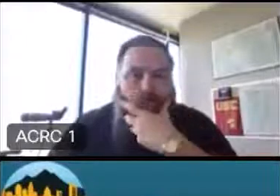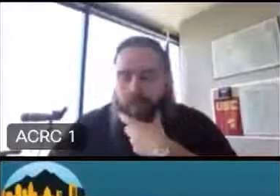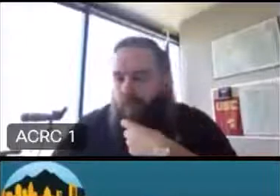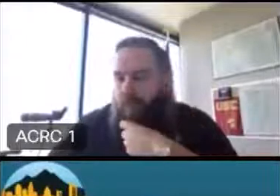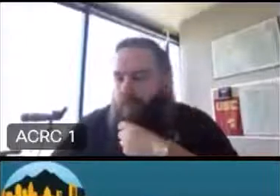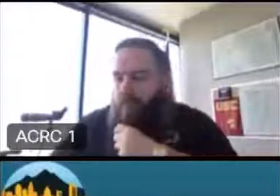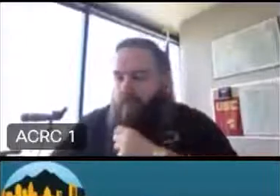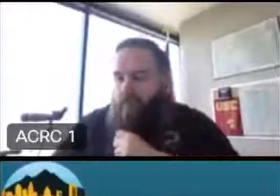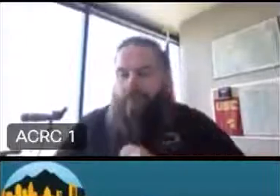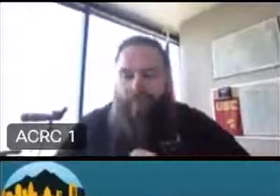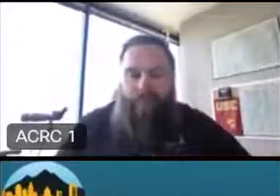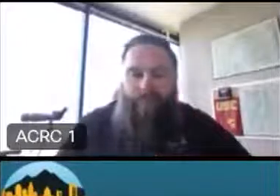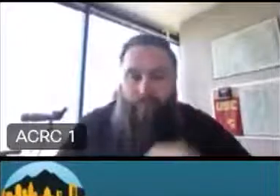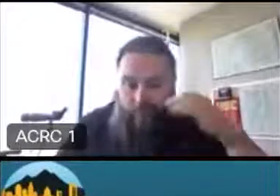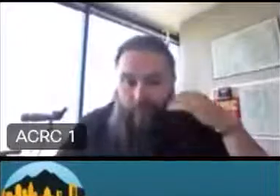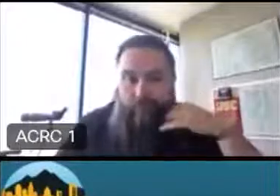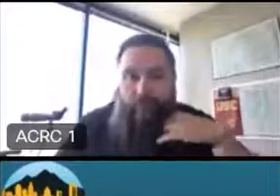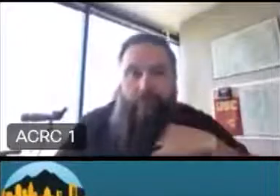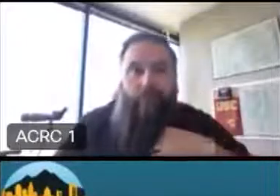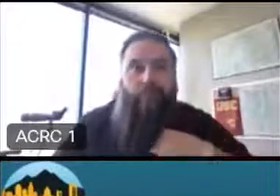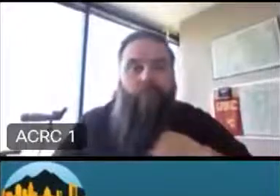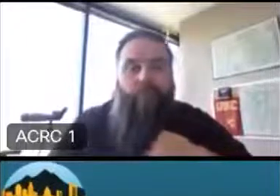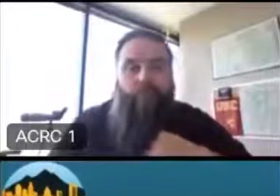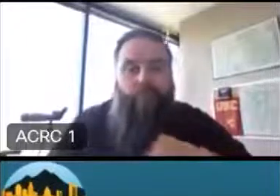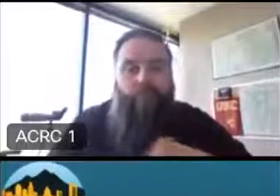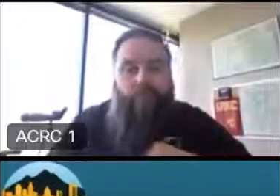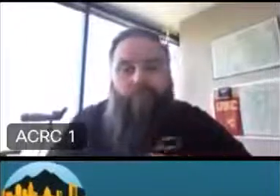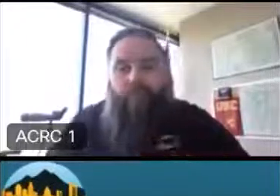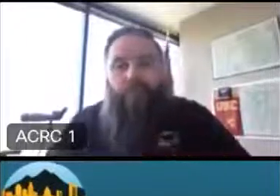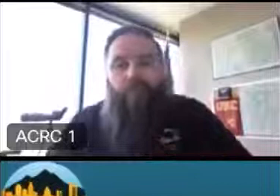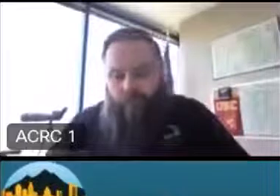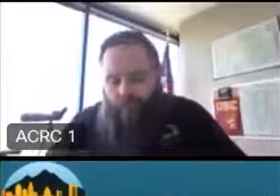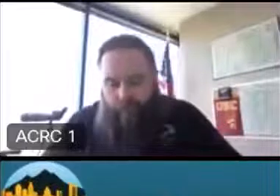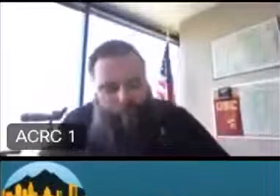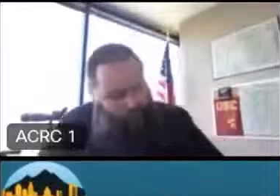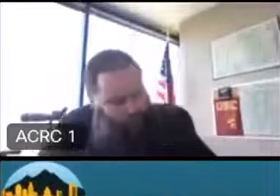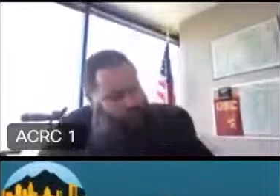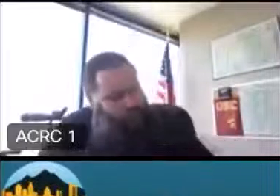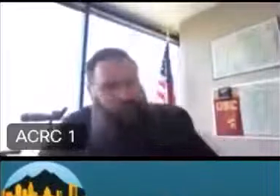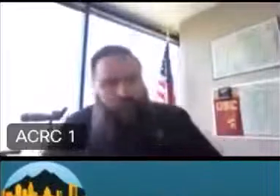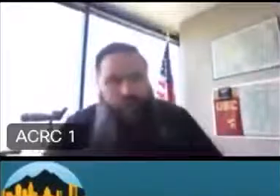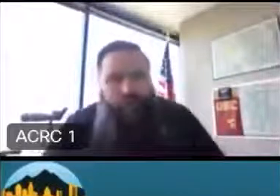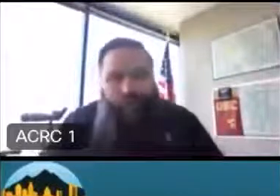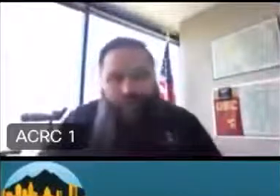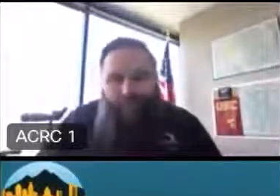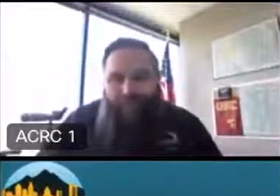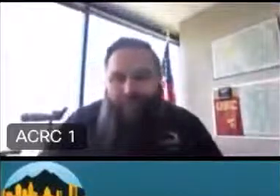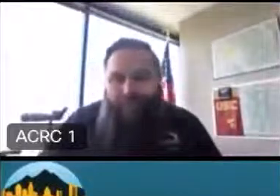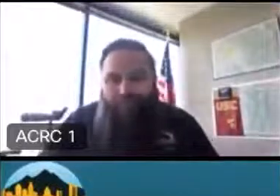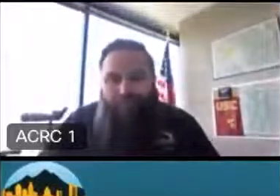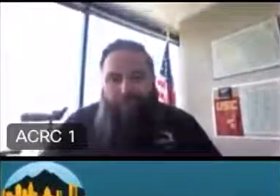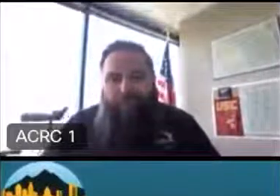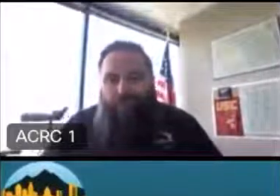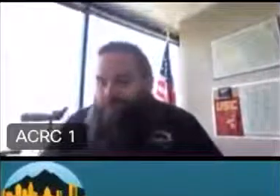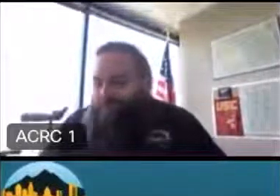public relations activities. And some of the funds are going to go towards Joey Travolta, who's going to be assisting us with